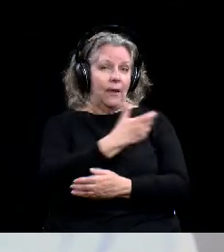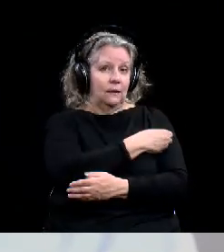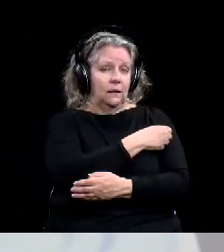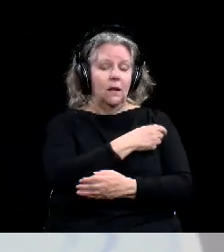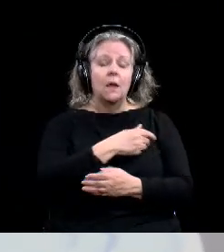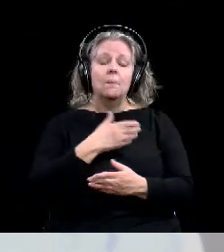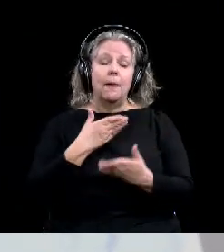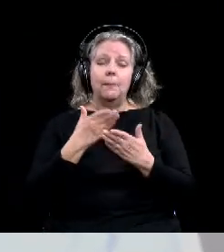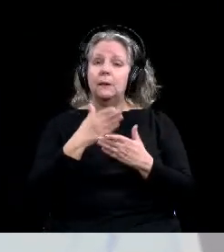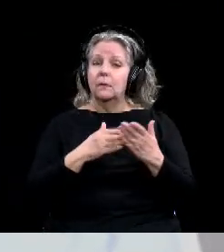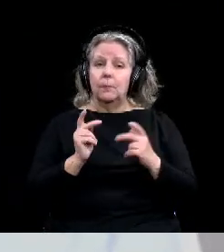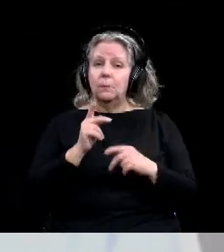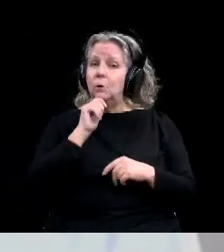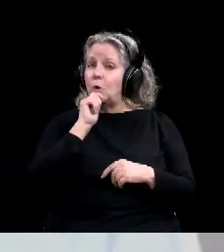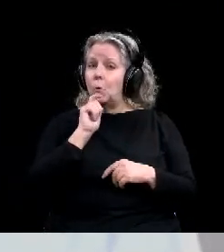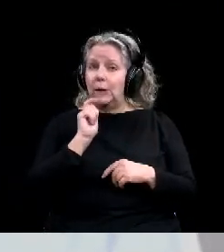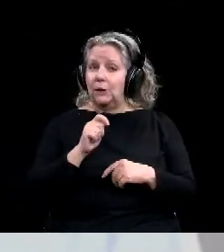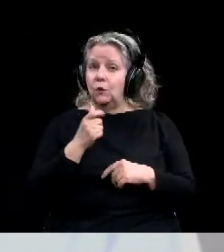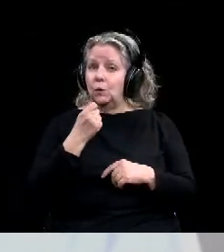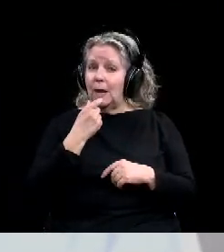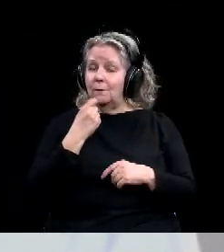issues, the